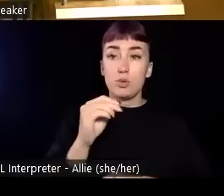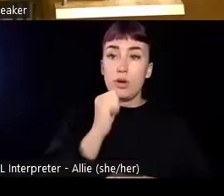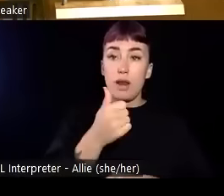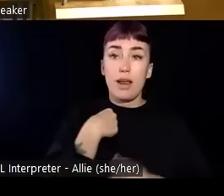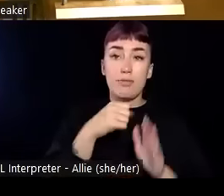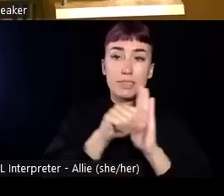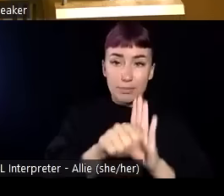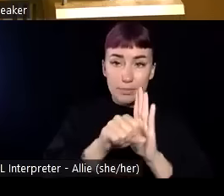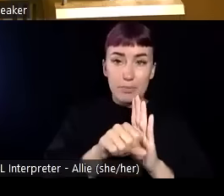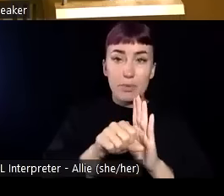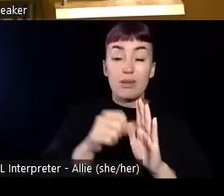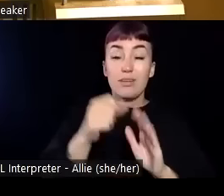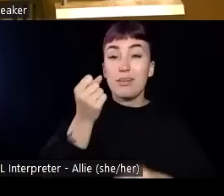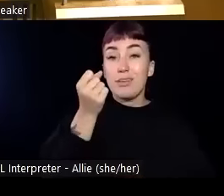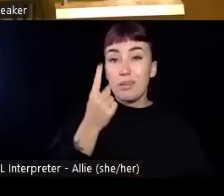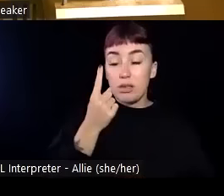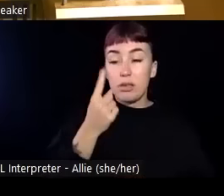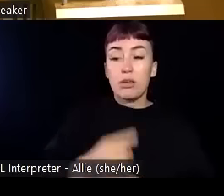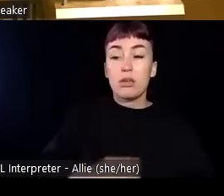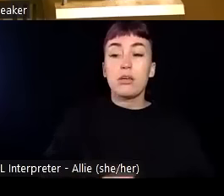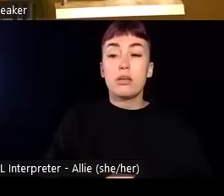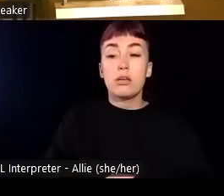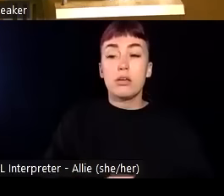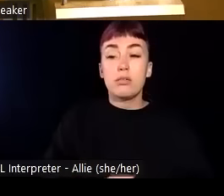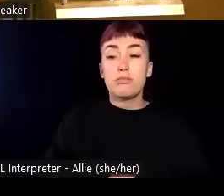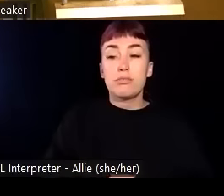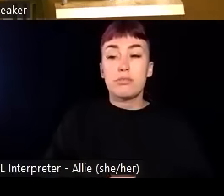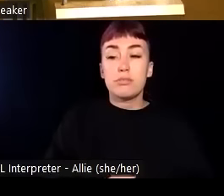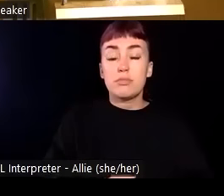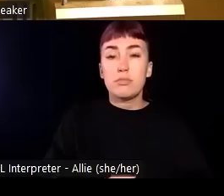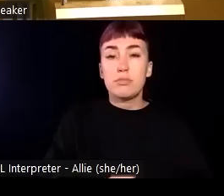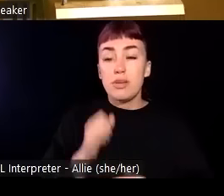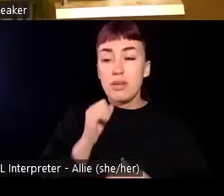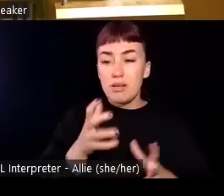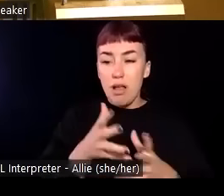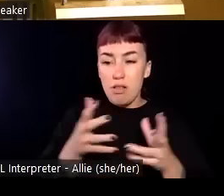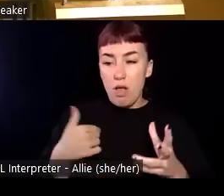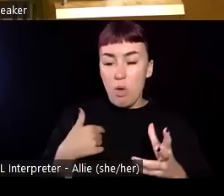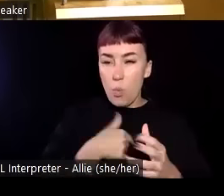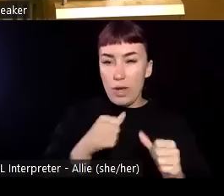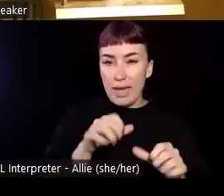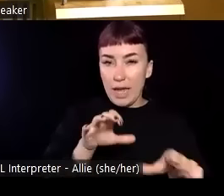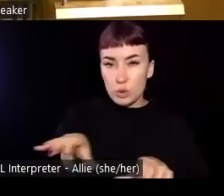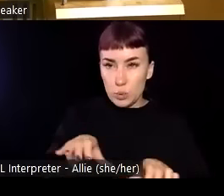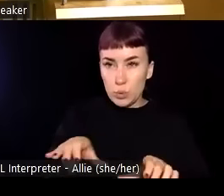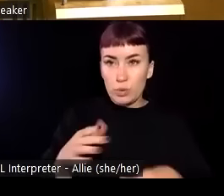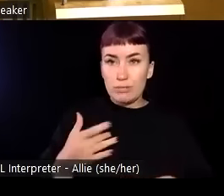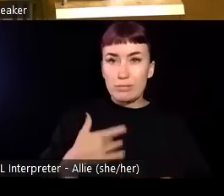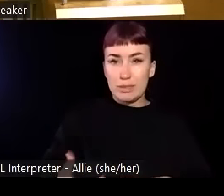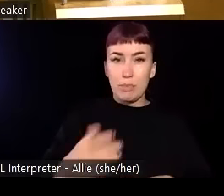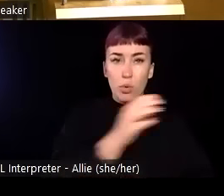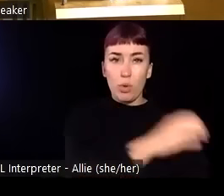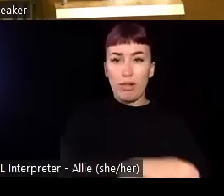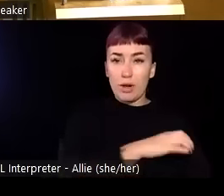symptoms, because there's not much that we could do in typical clinical practice.